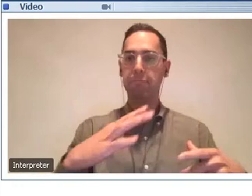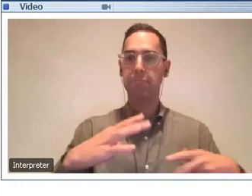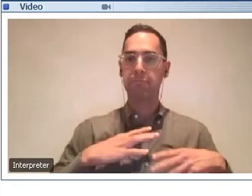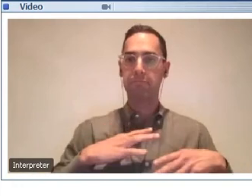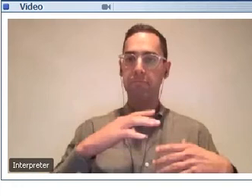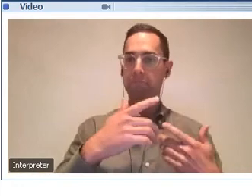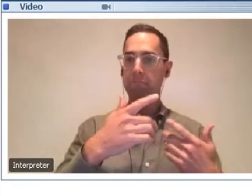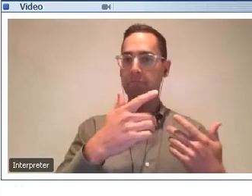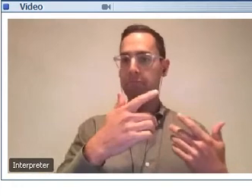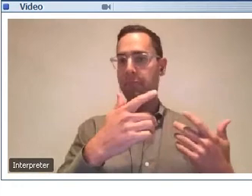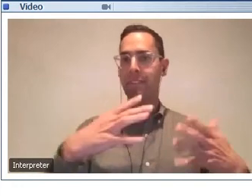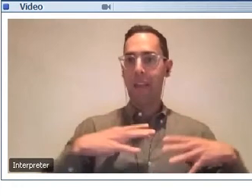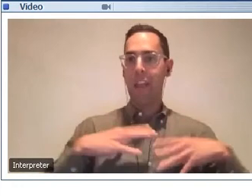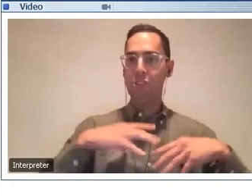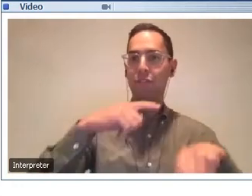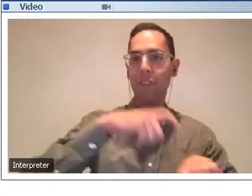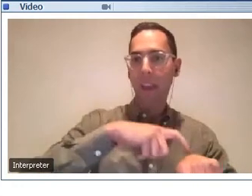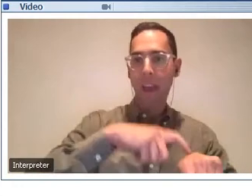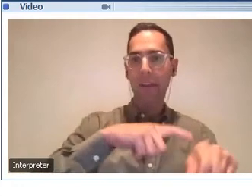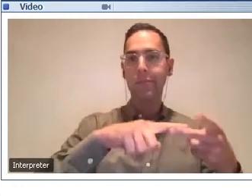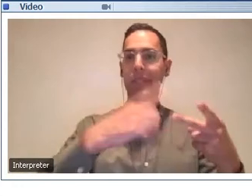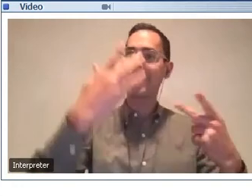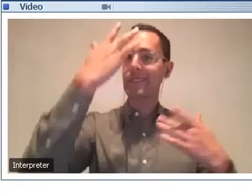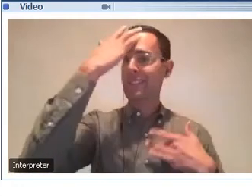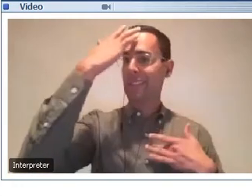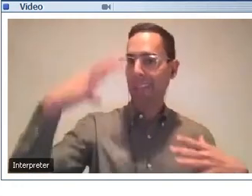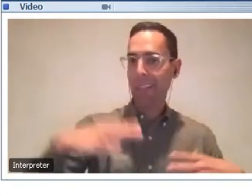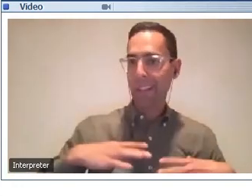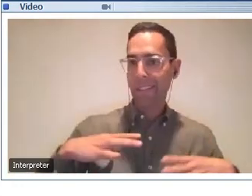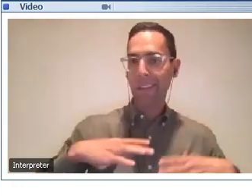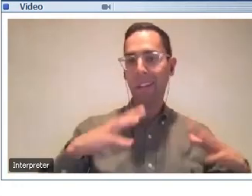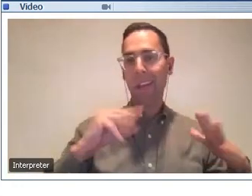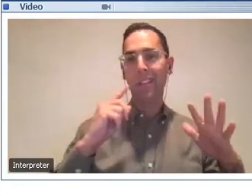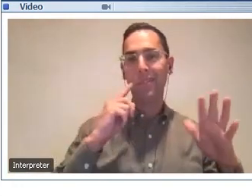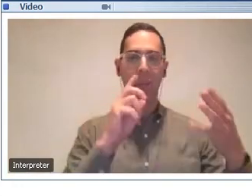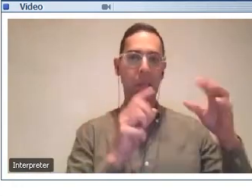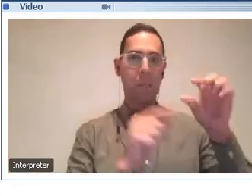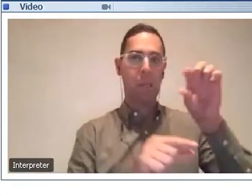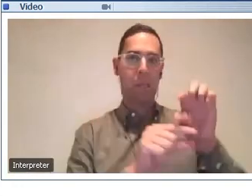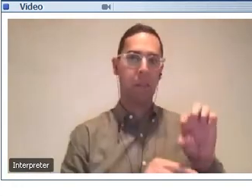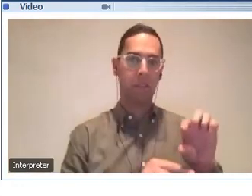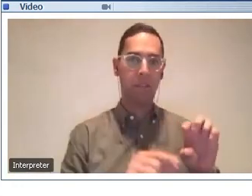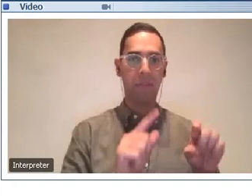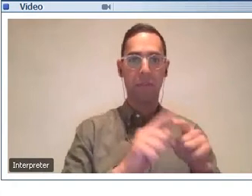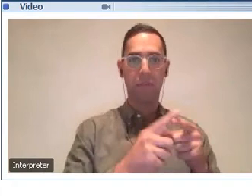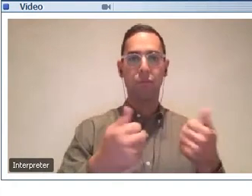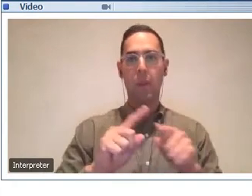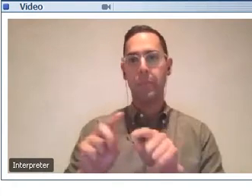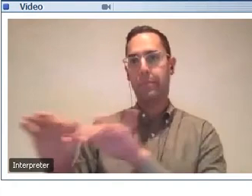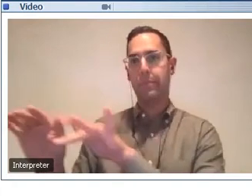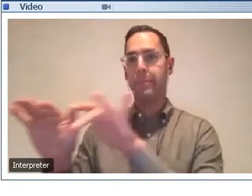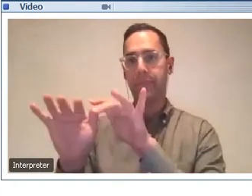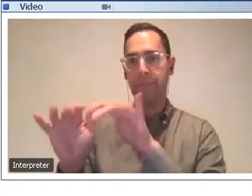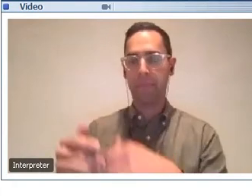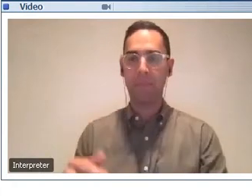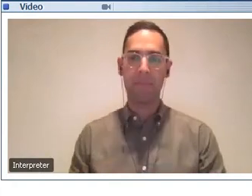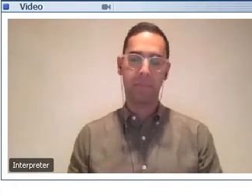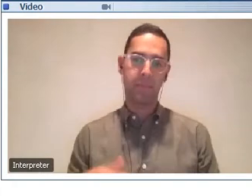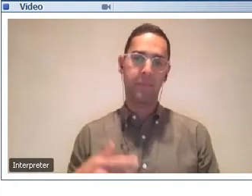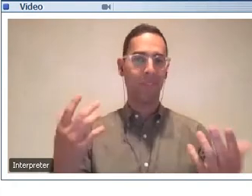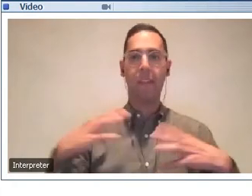pay while taking Family and Medical Leave Act leave. So maybe a worker would use accrued vacation days or accrued